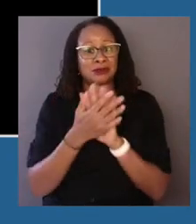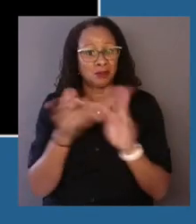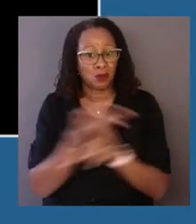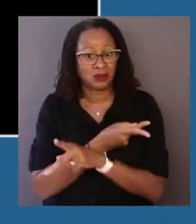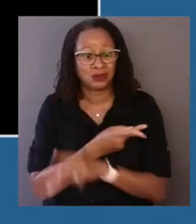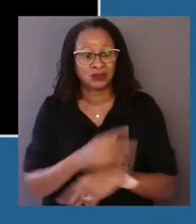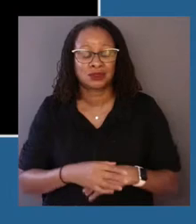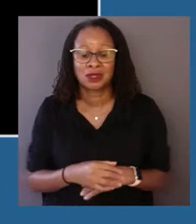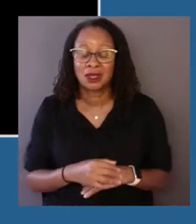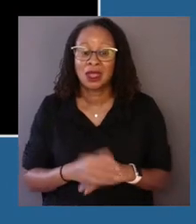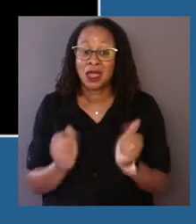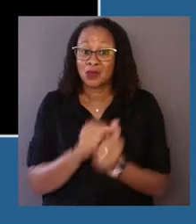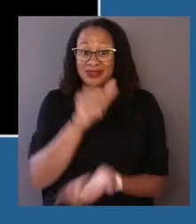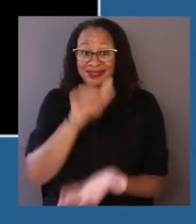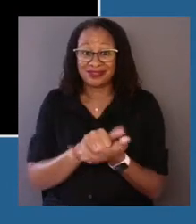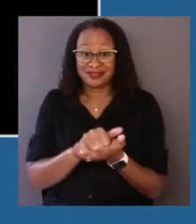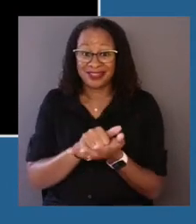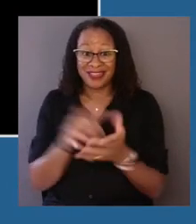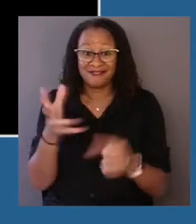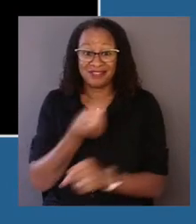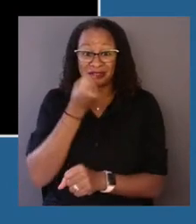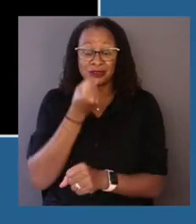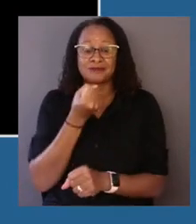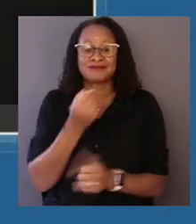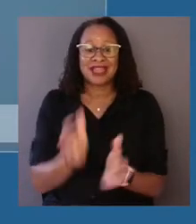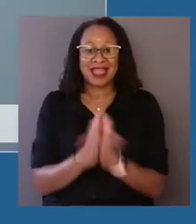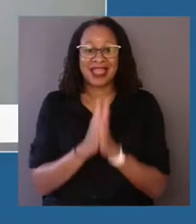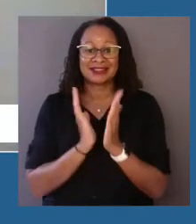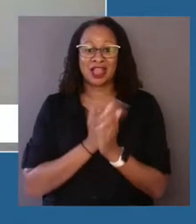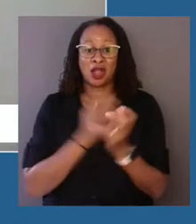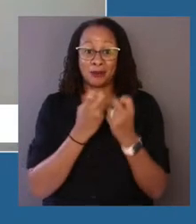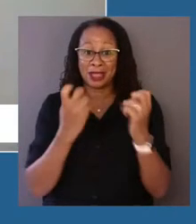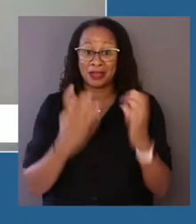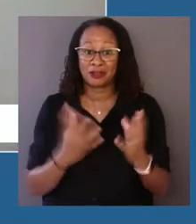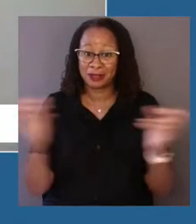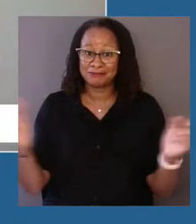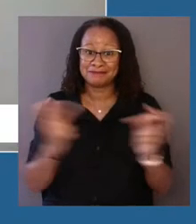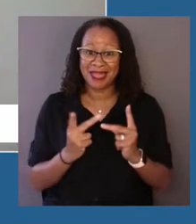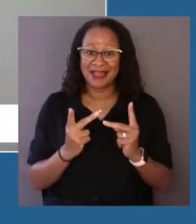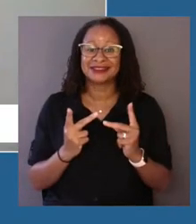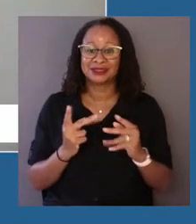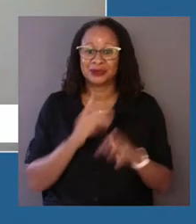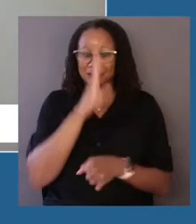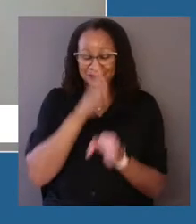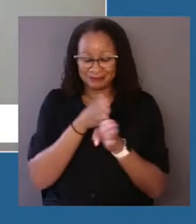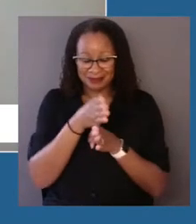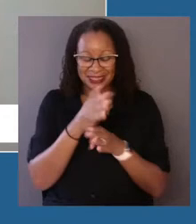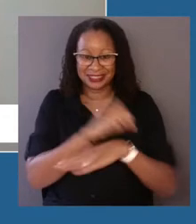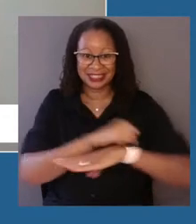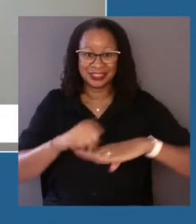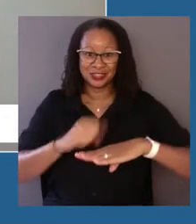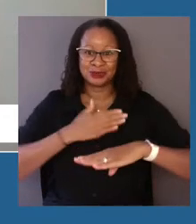With that victory in mind, I'd like to ask our panelists to come back to the main stage